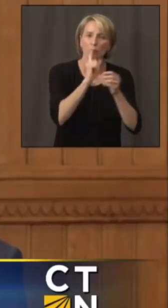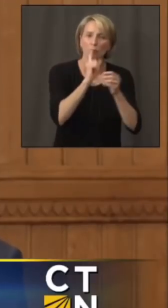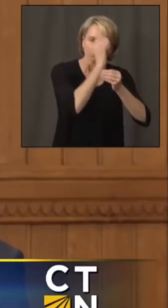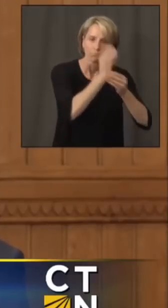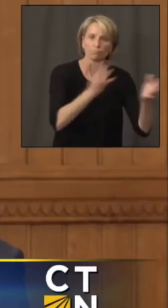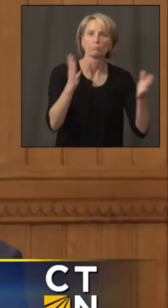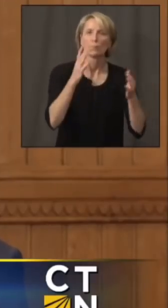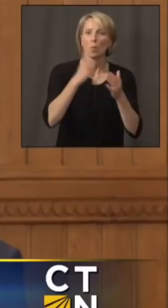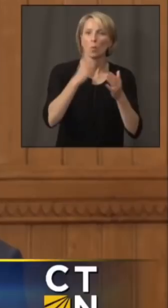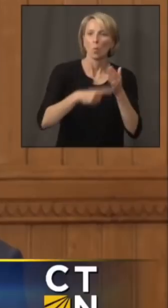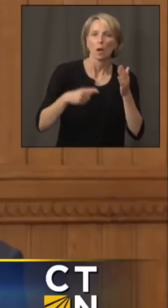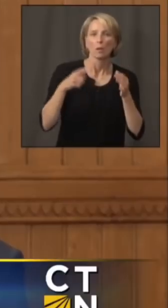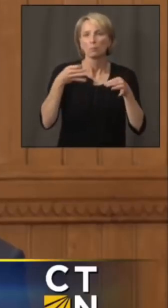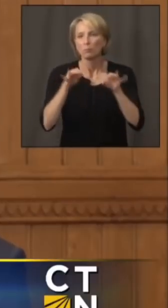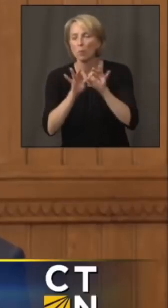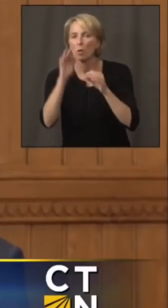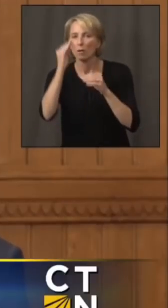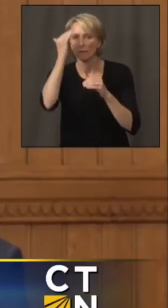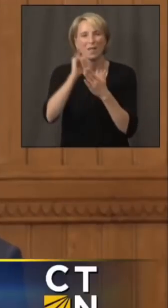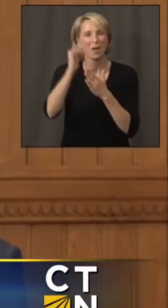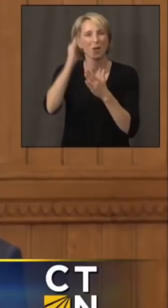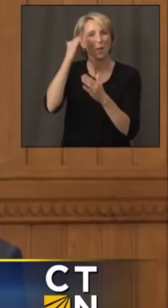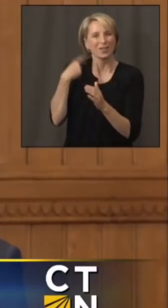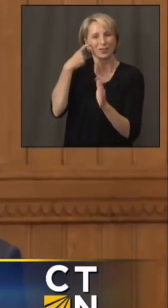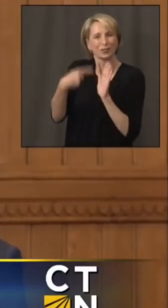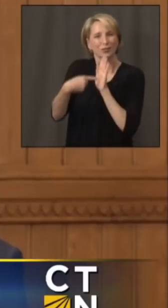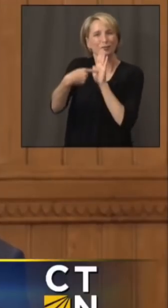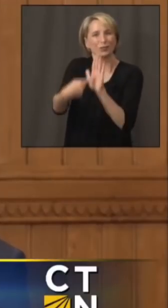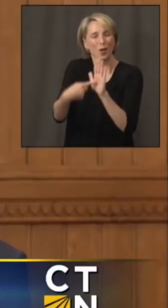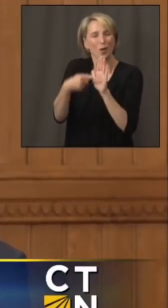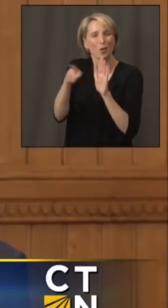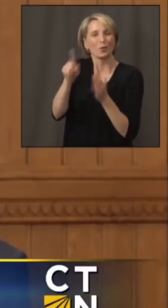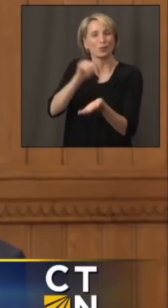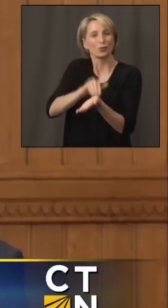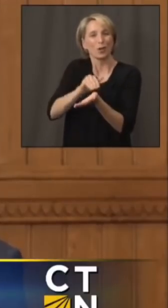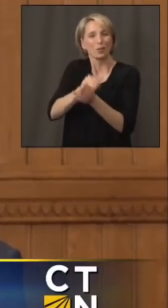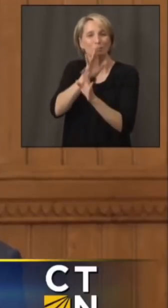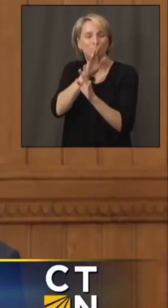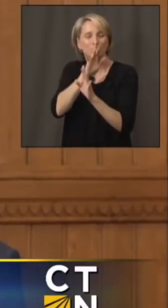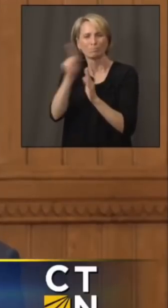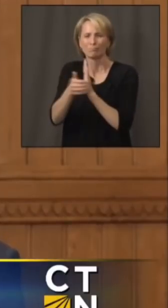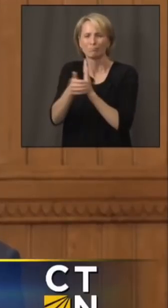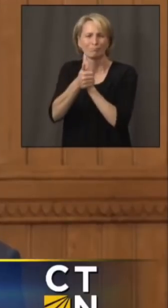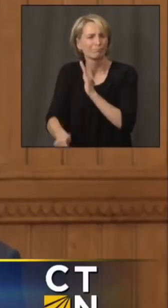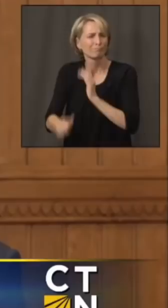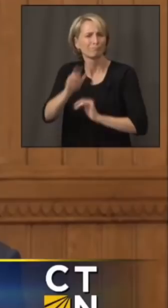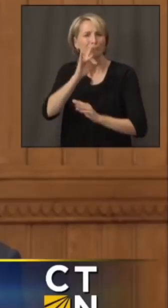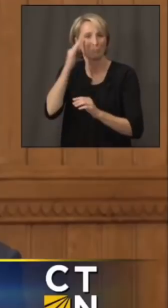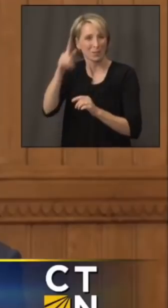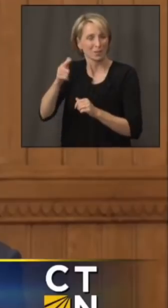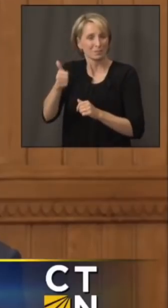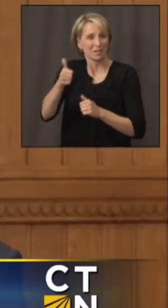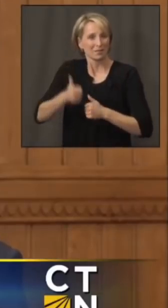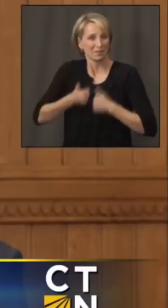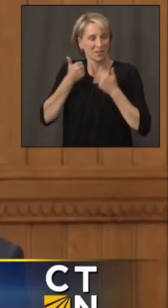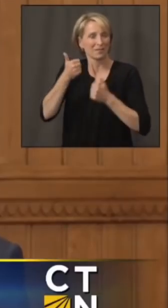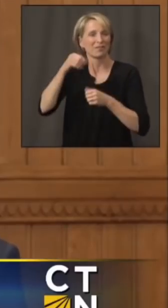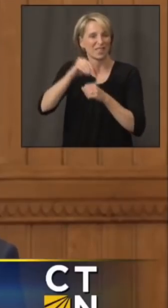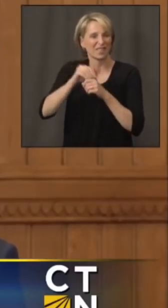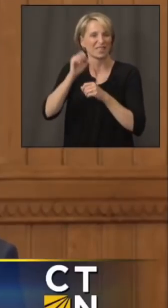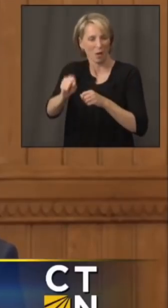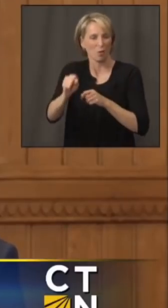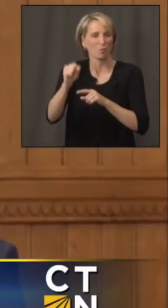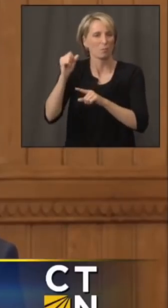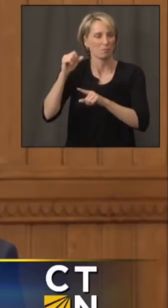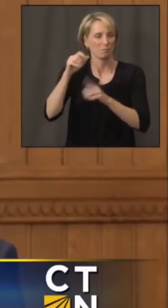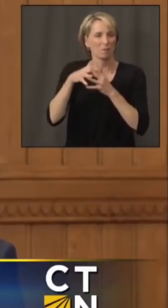And so we're appreciative of Dr. Ko, who, having lived 15 years in Brazil and being fluent in Portuguese, contributed his skills with the Tribuna